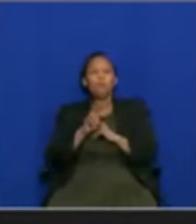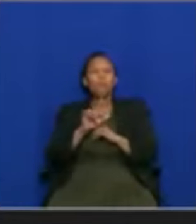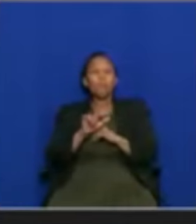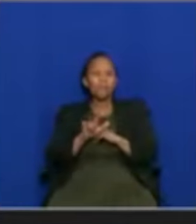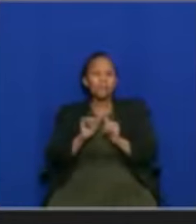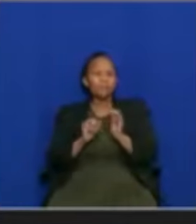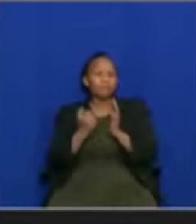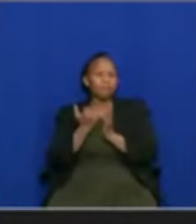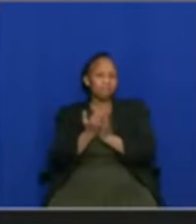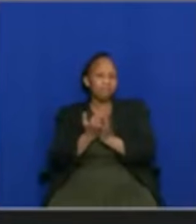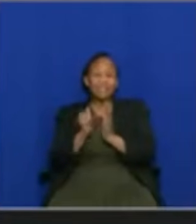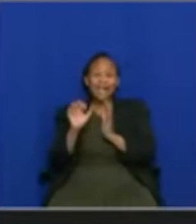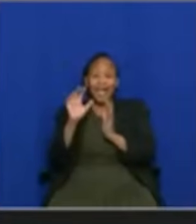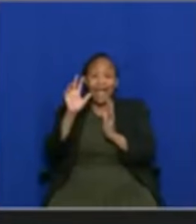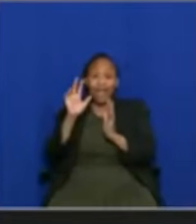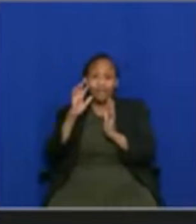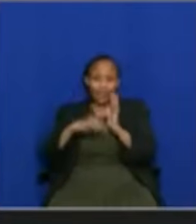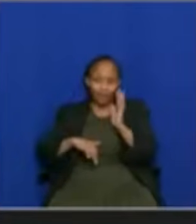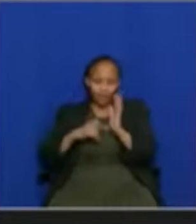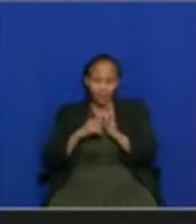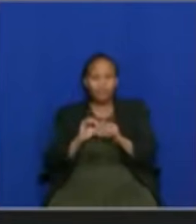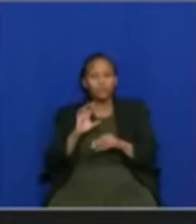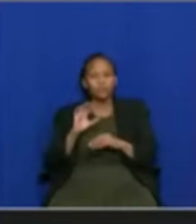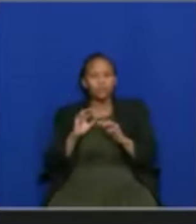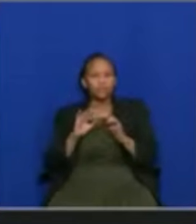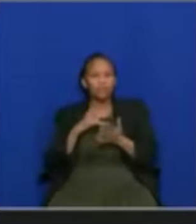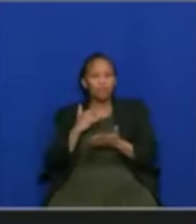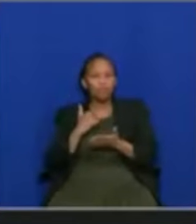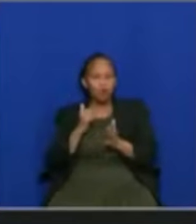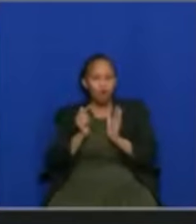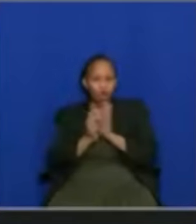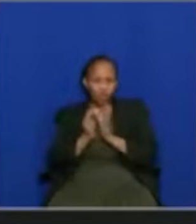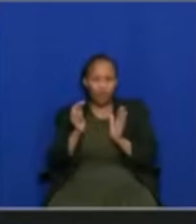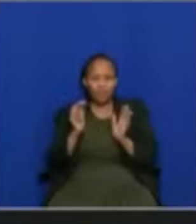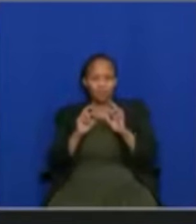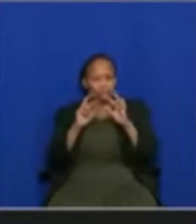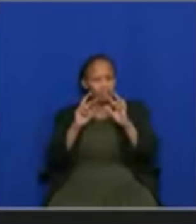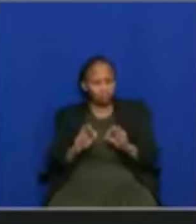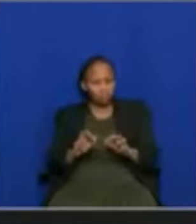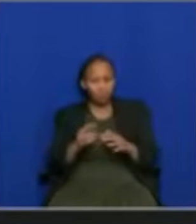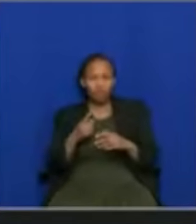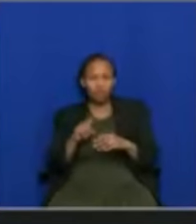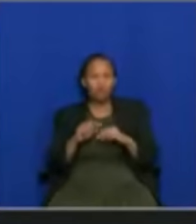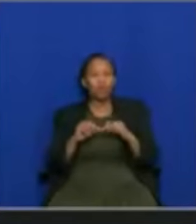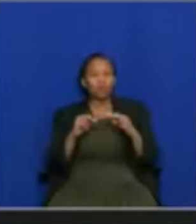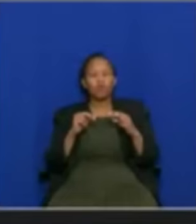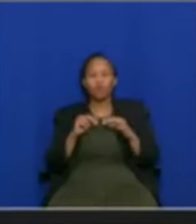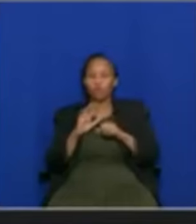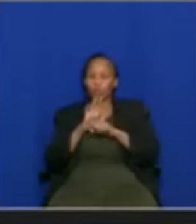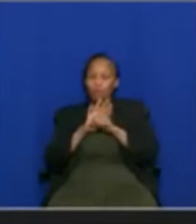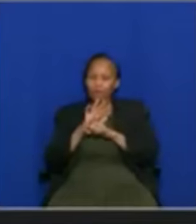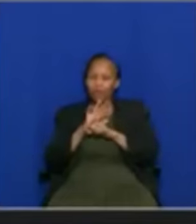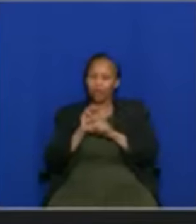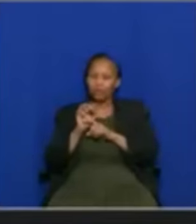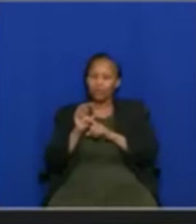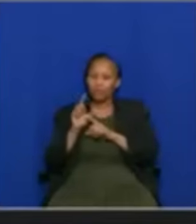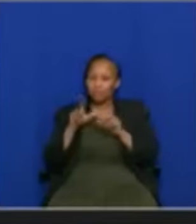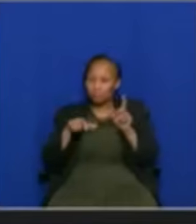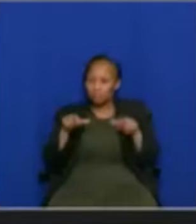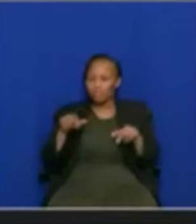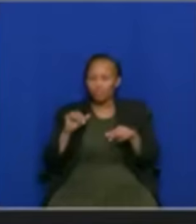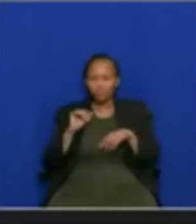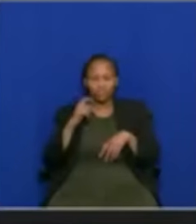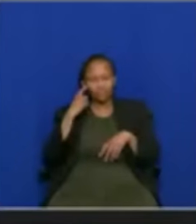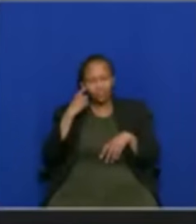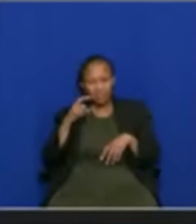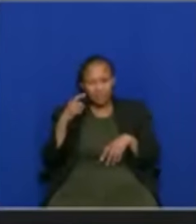investigation into the vetting processes or security clearances of these individuals. Alternatively,